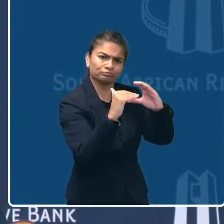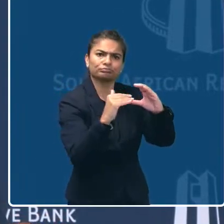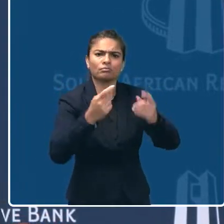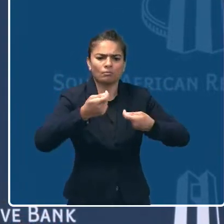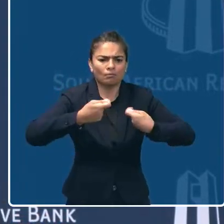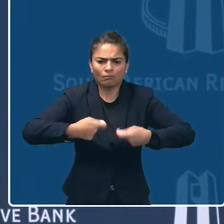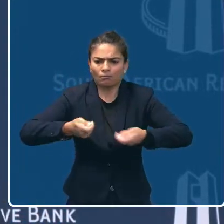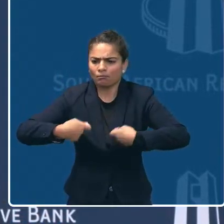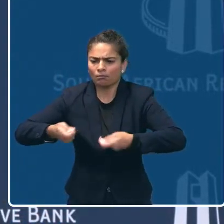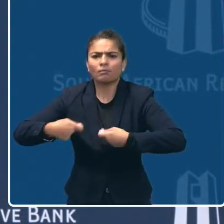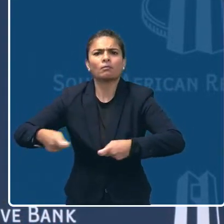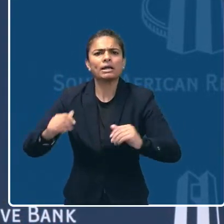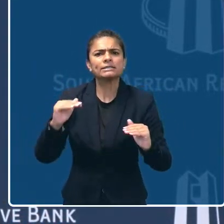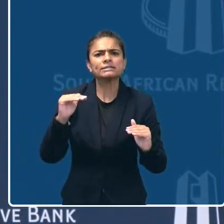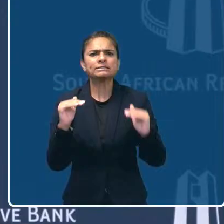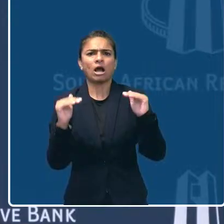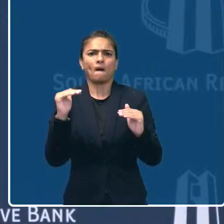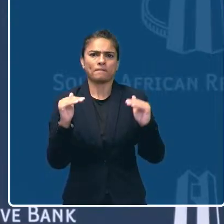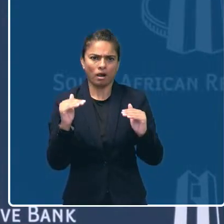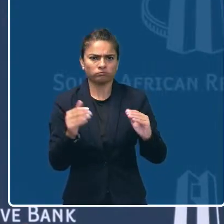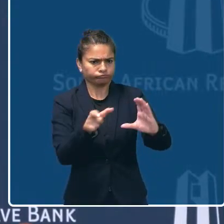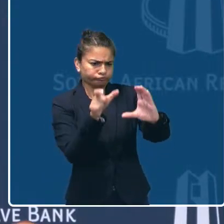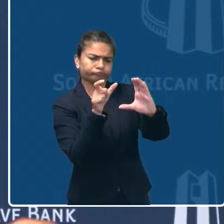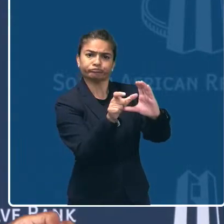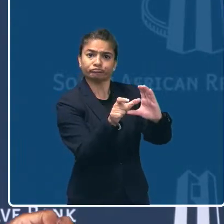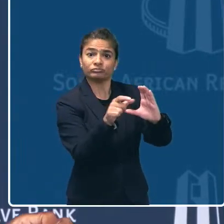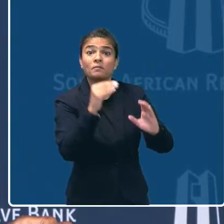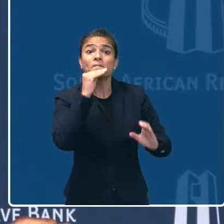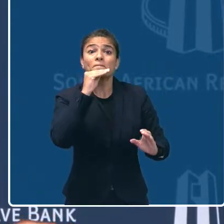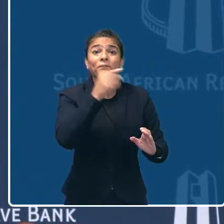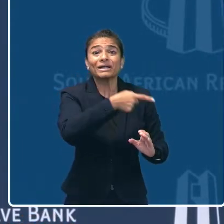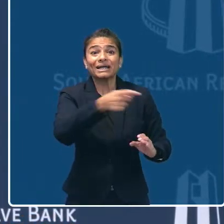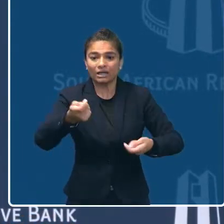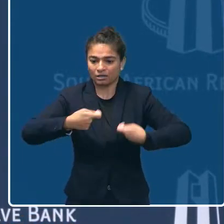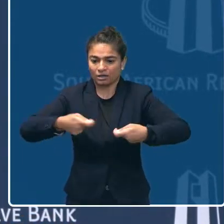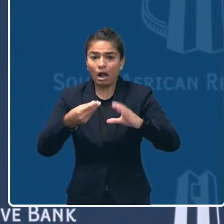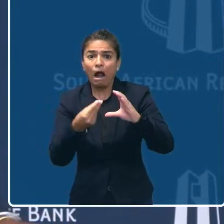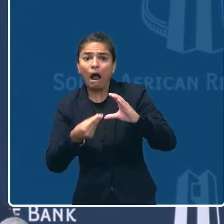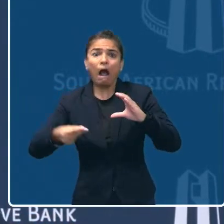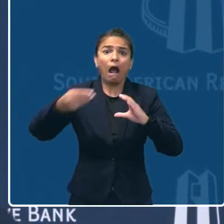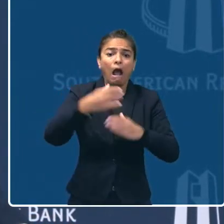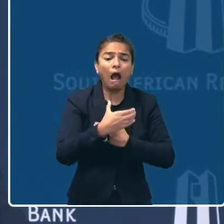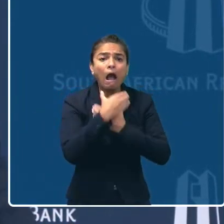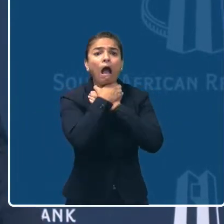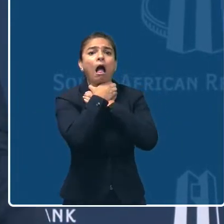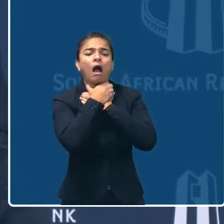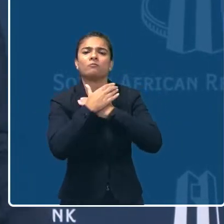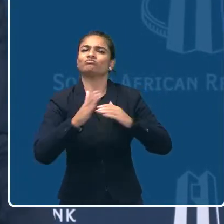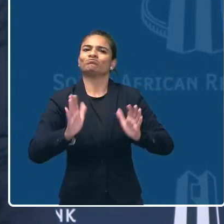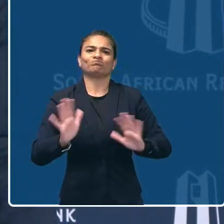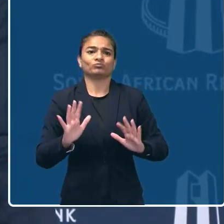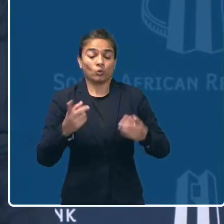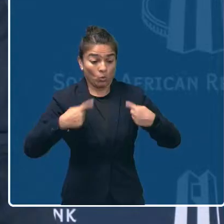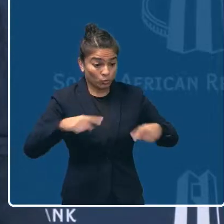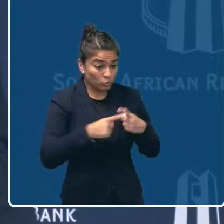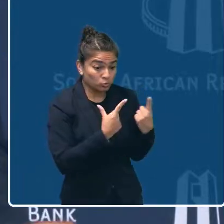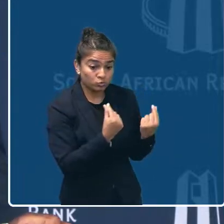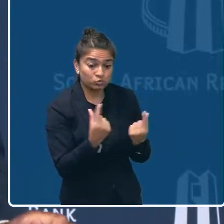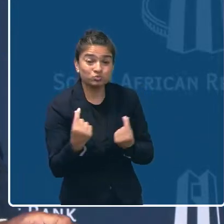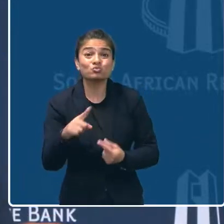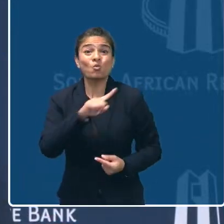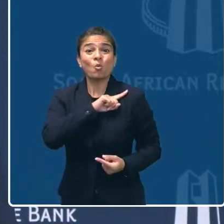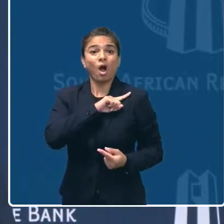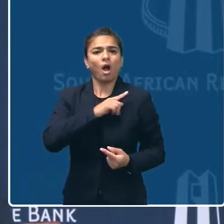and clear the way for sustainably lower interest rates. Additional measures that would improve